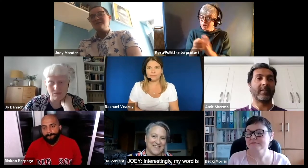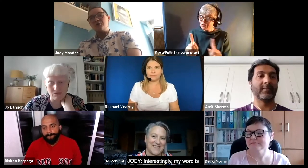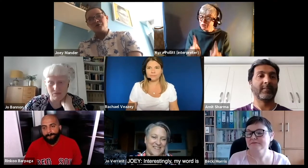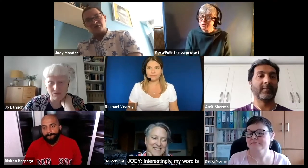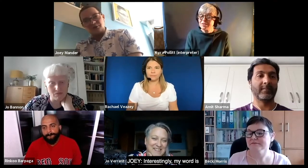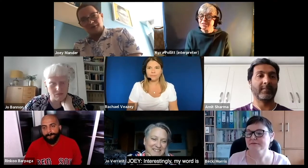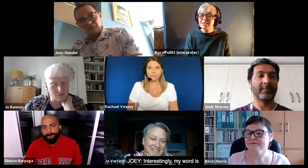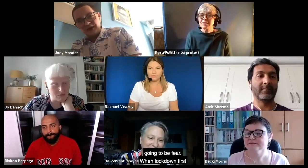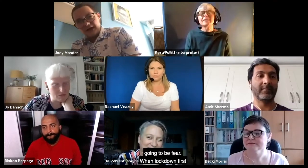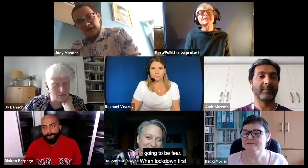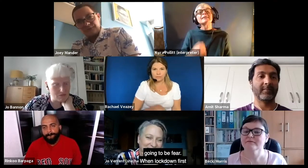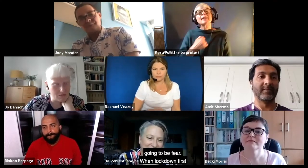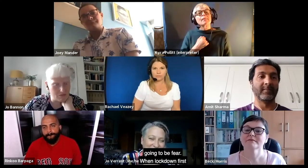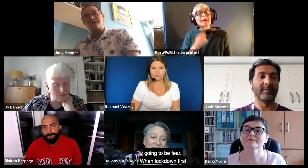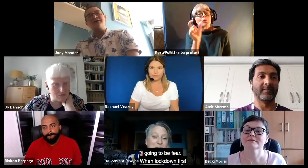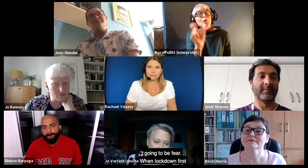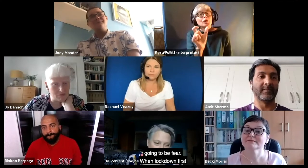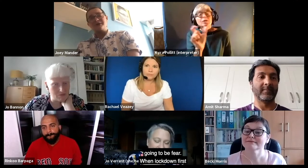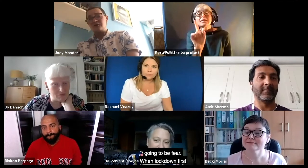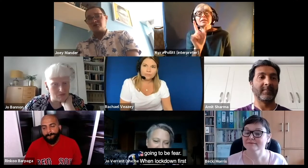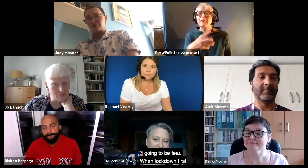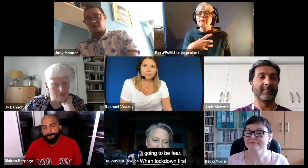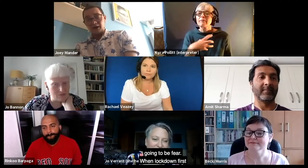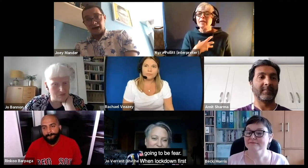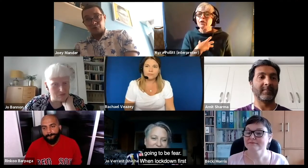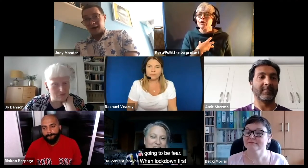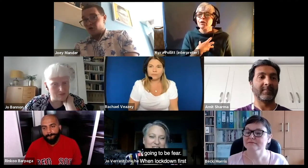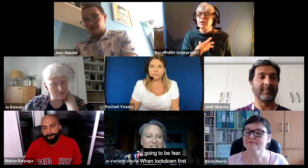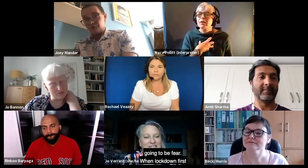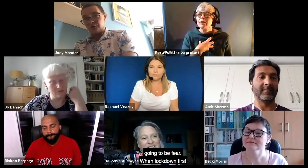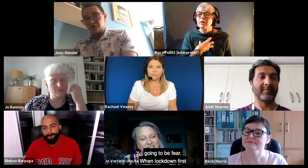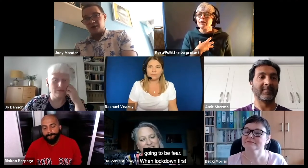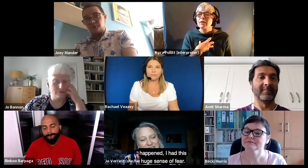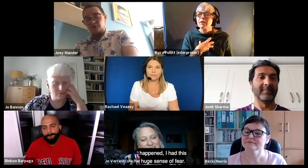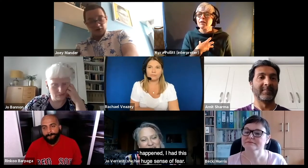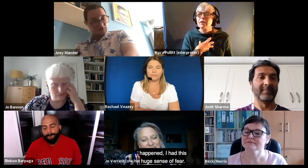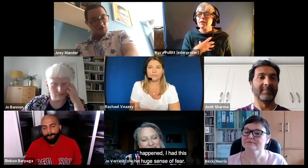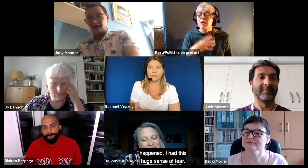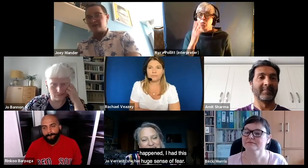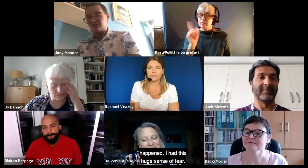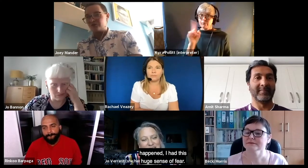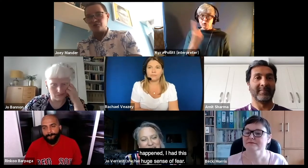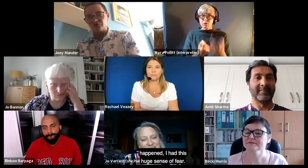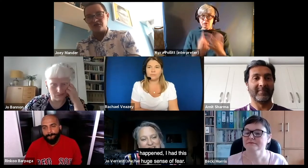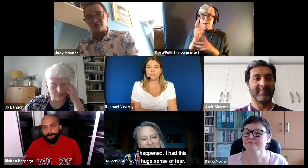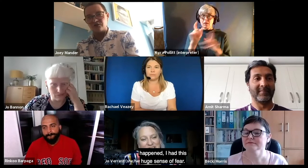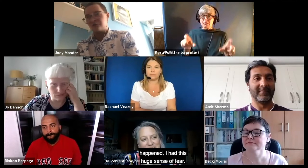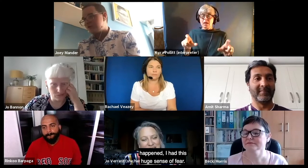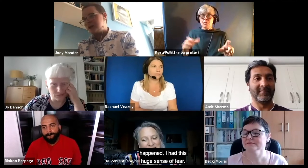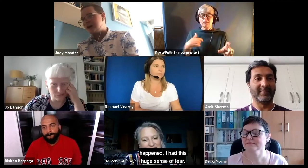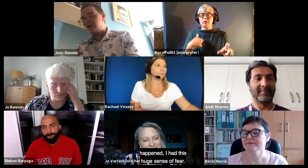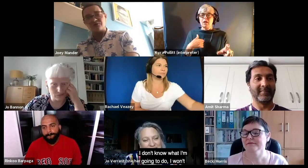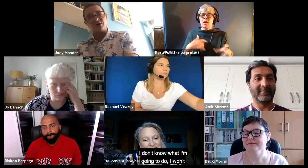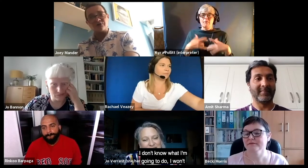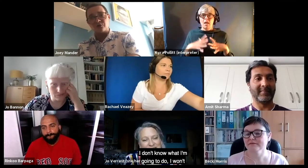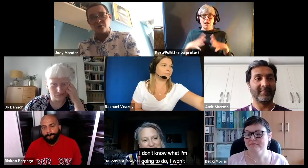Interestingly, my word is going to be fear. Because when lockdown first happened, I had this huge sense of